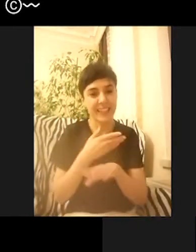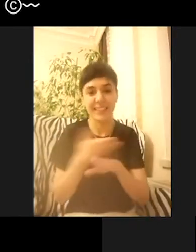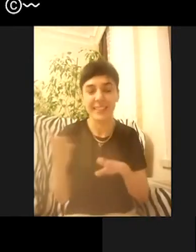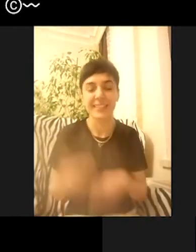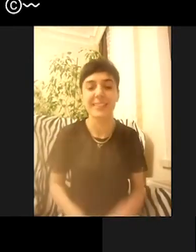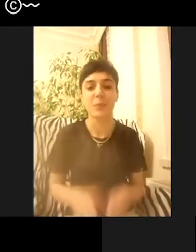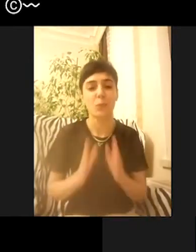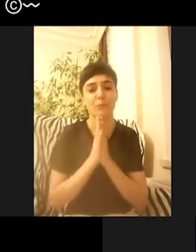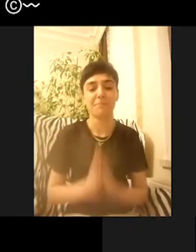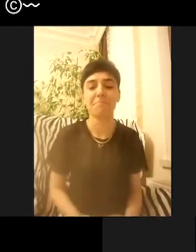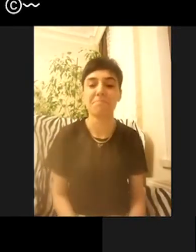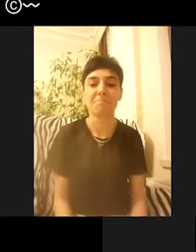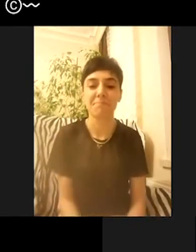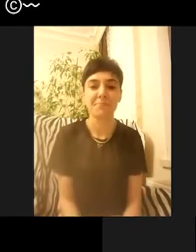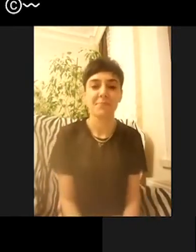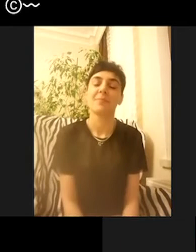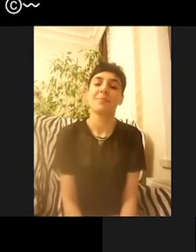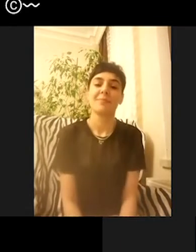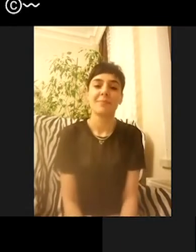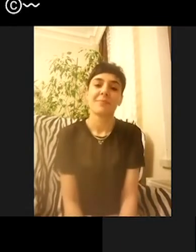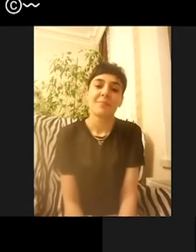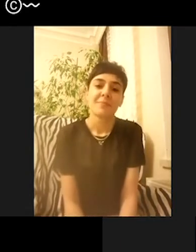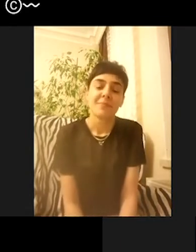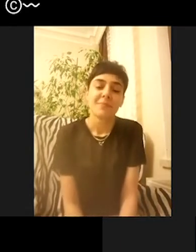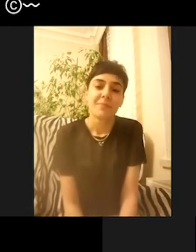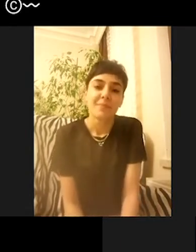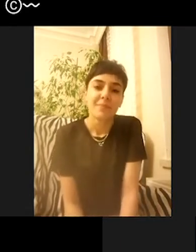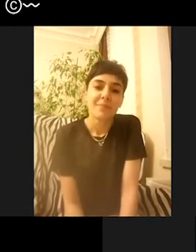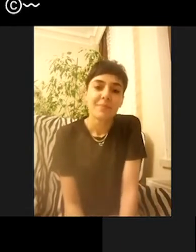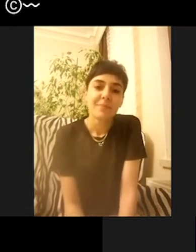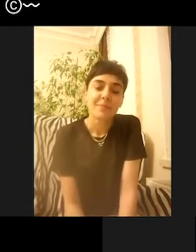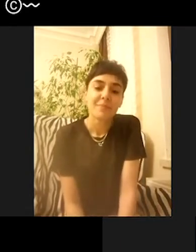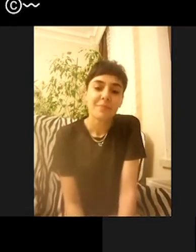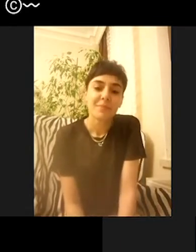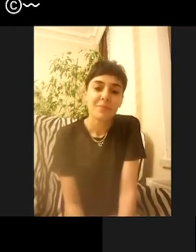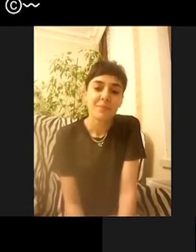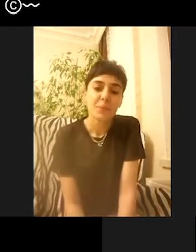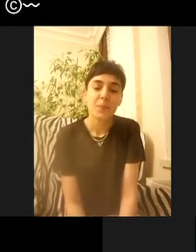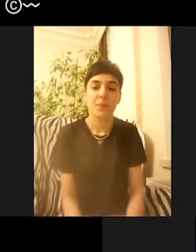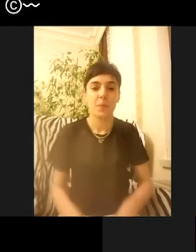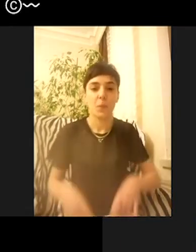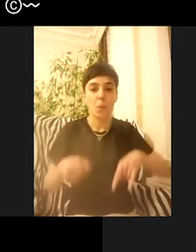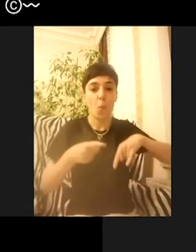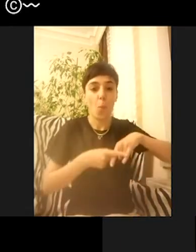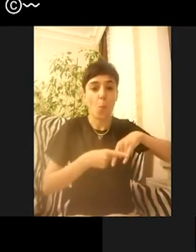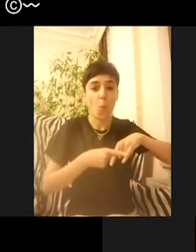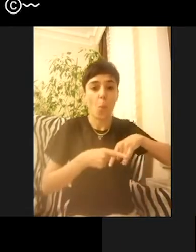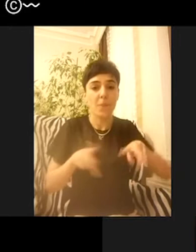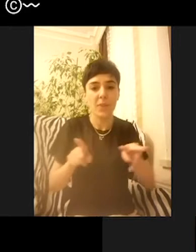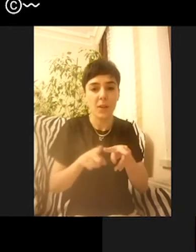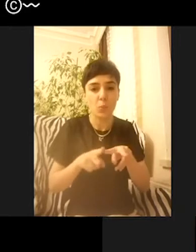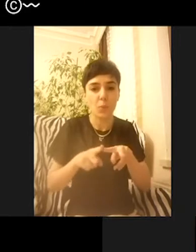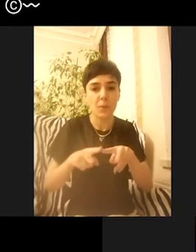So I feel like actually we are reproducing communalism even in this conversation. It's inescapable by